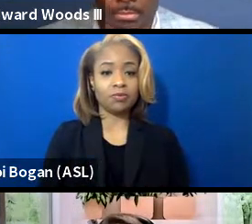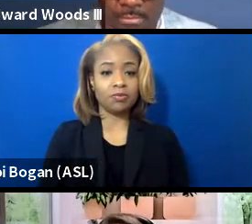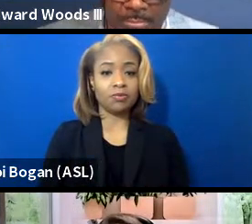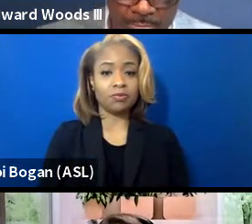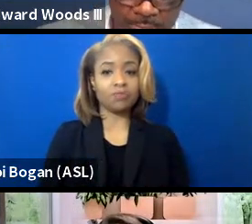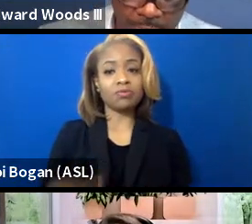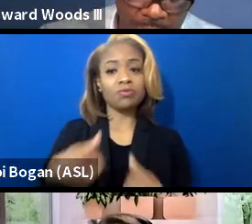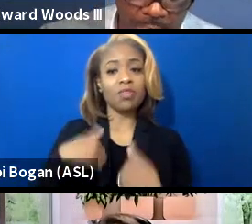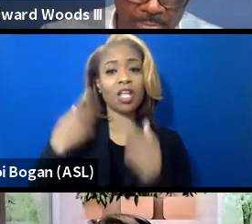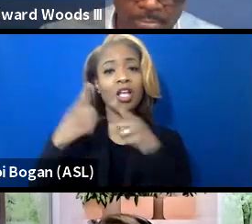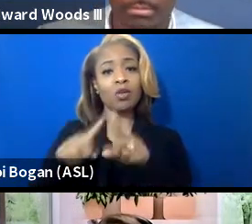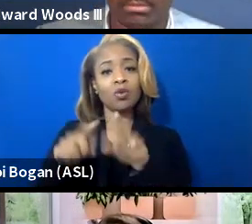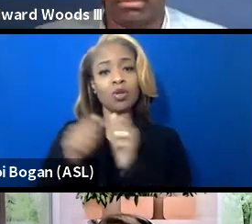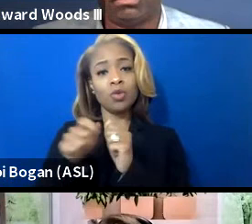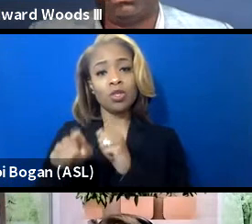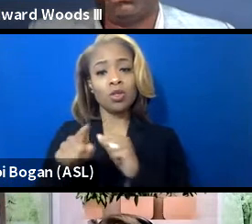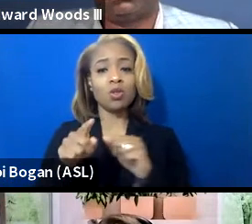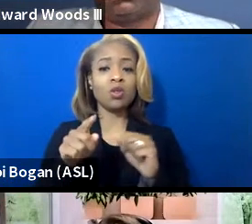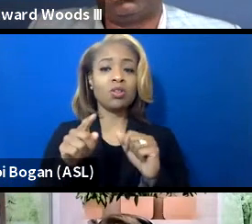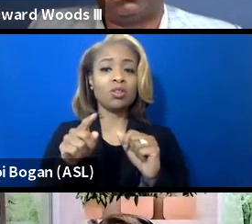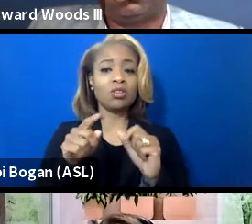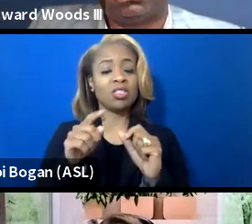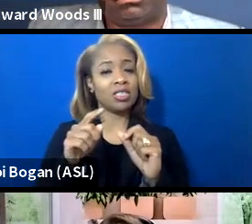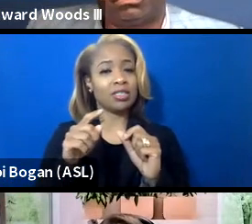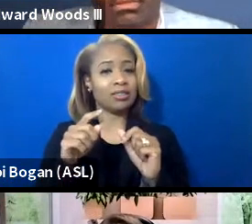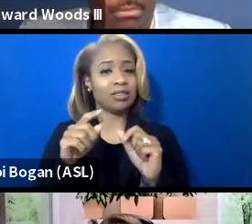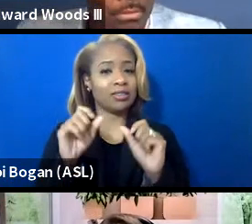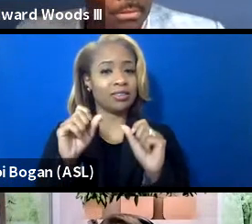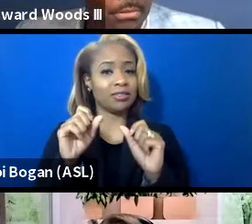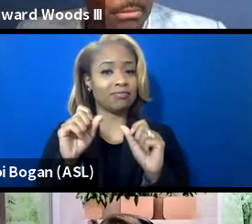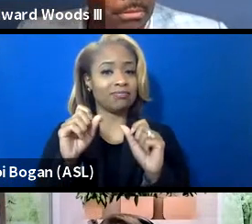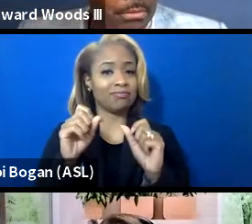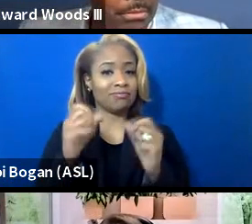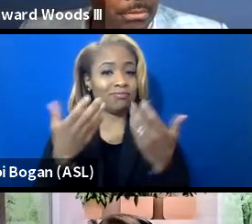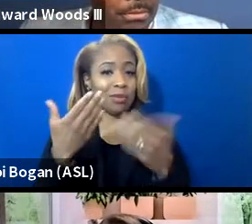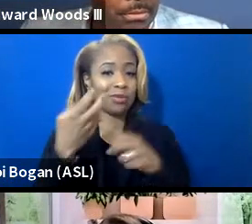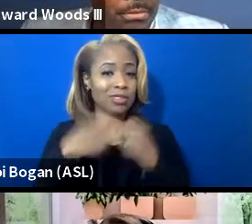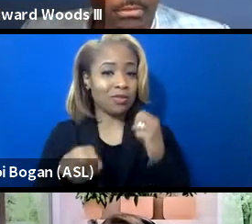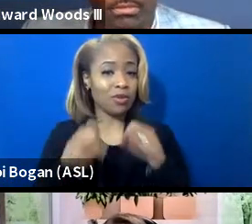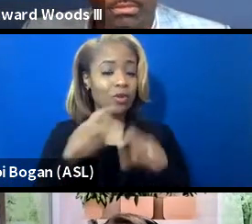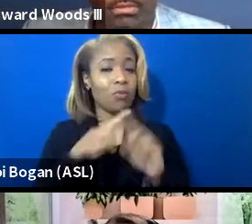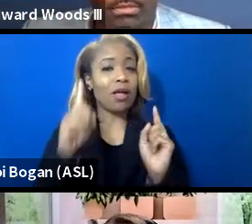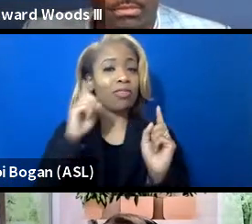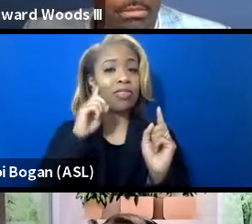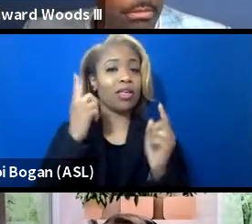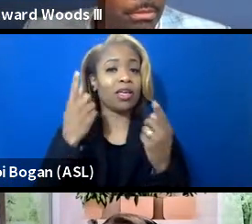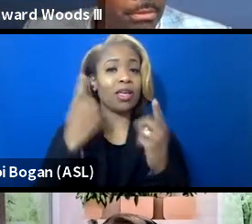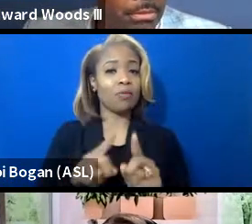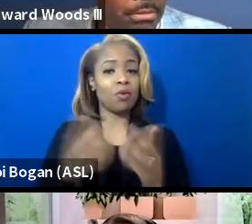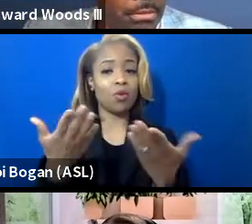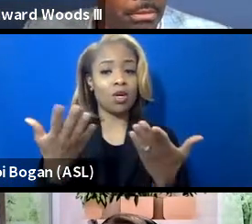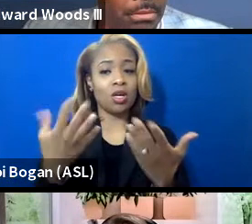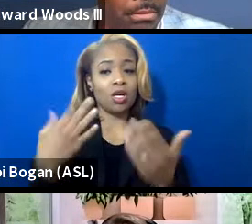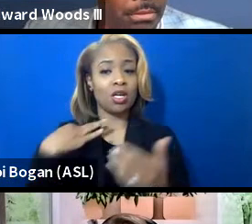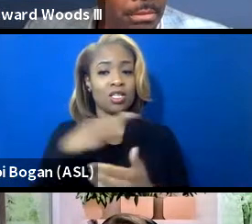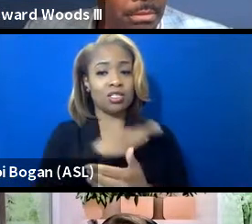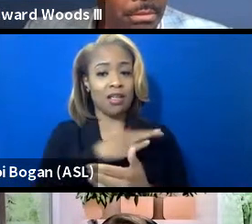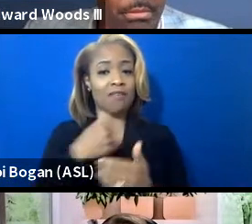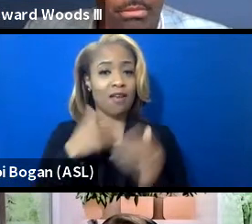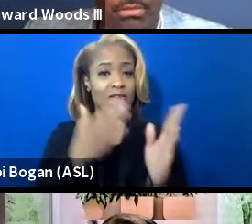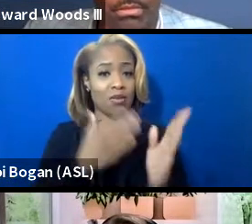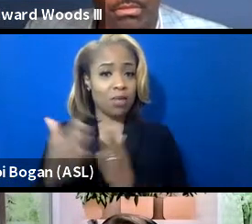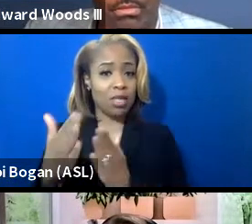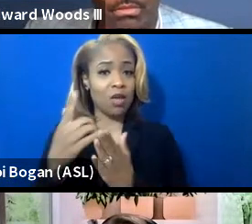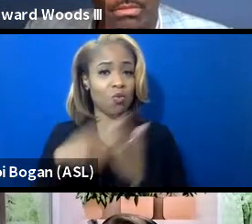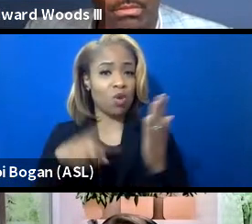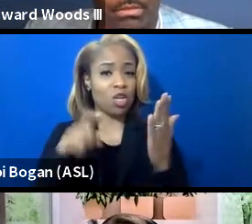Well, I would agree with you. It could be challenging. I think what will happen is staff pretty much has a plan of what